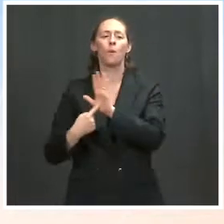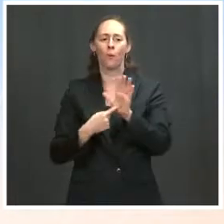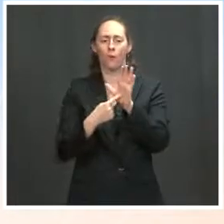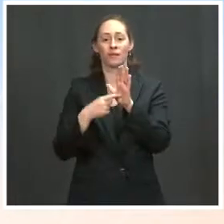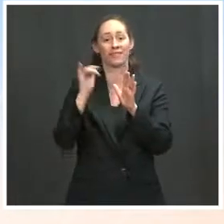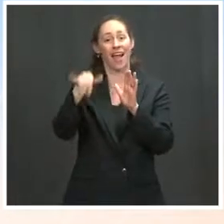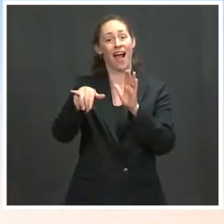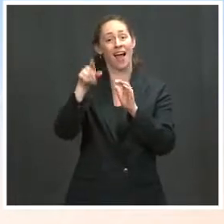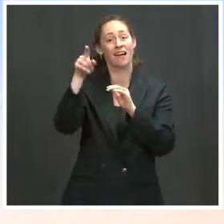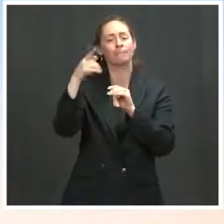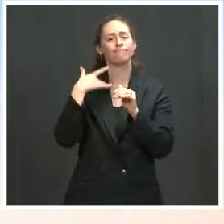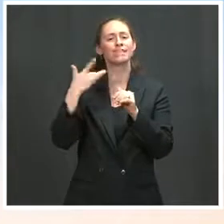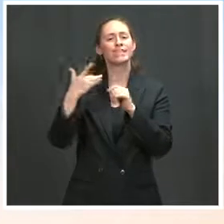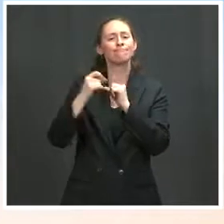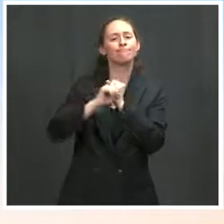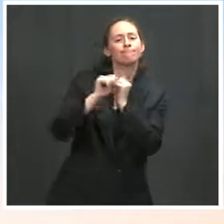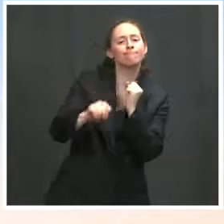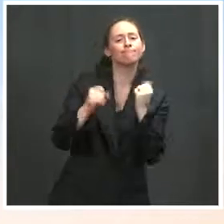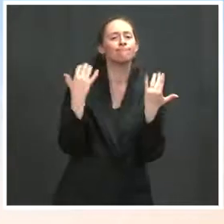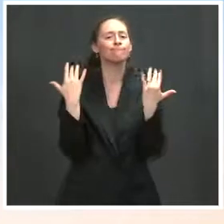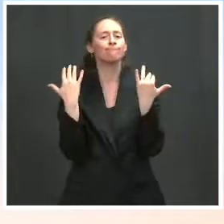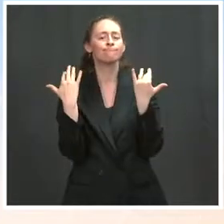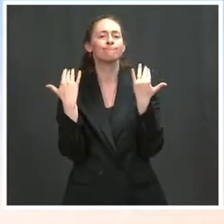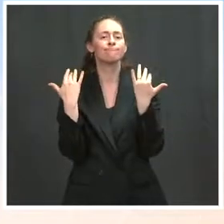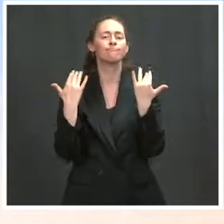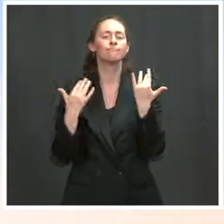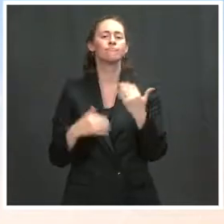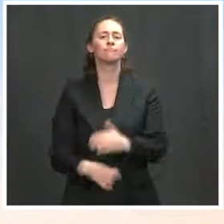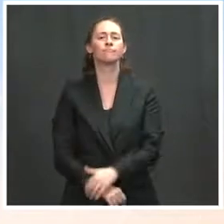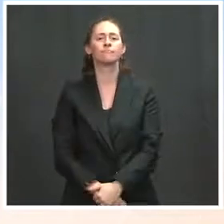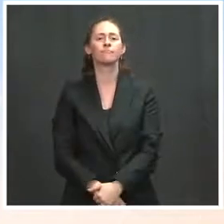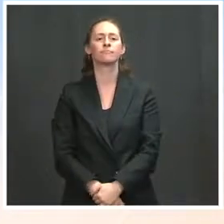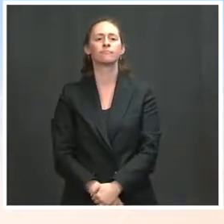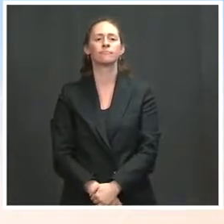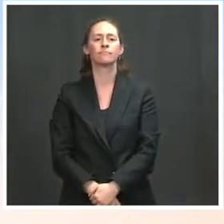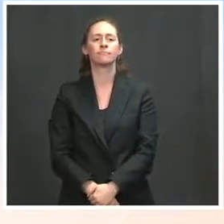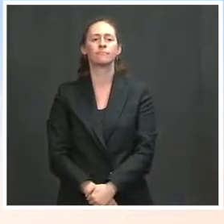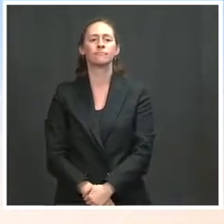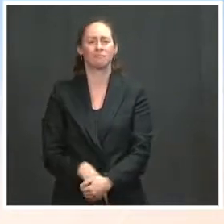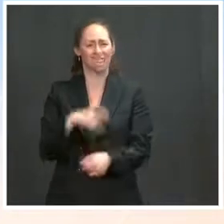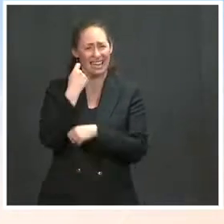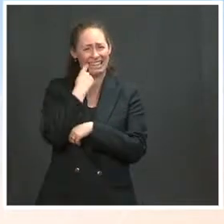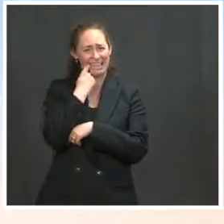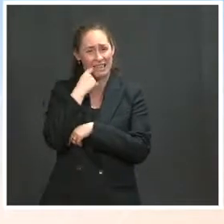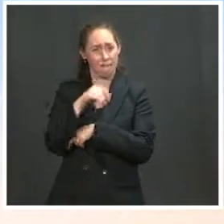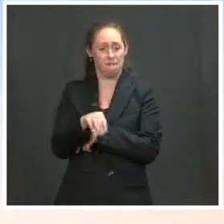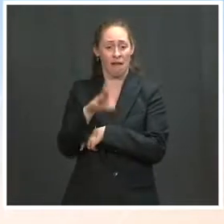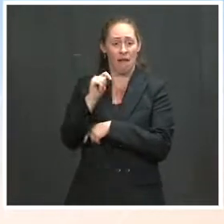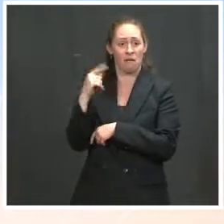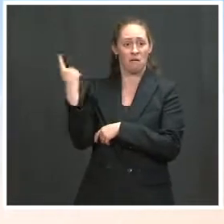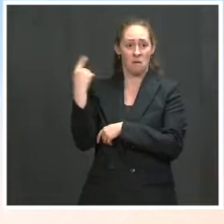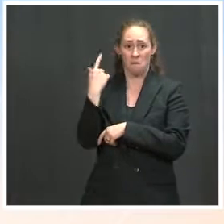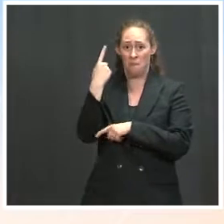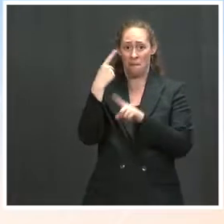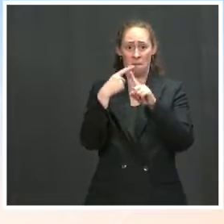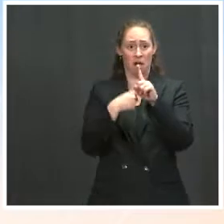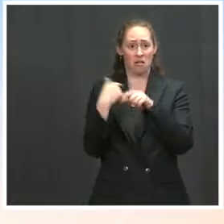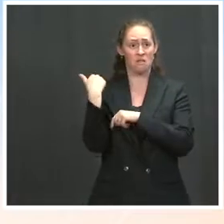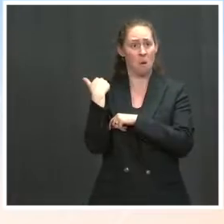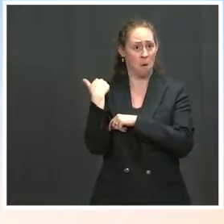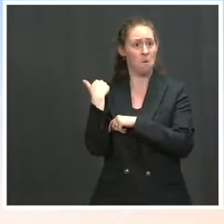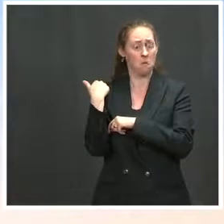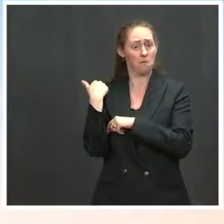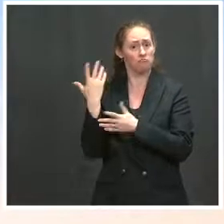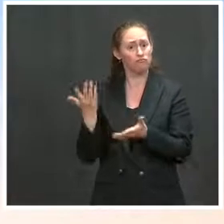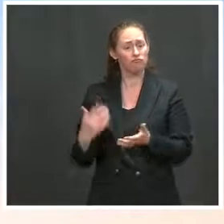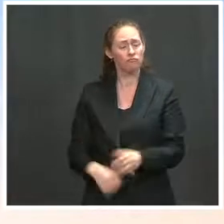that information with you all. But it was a month ago that he got the readout from the IC. Does it have